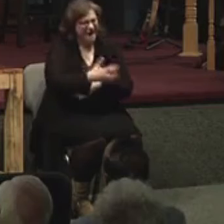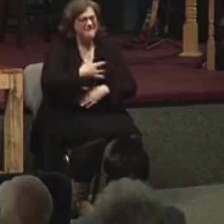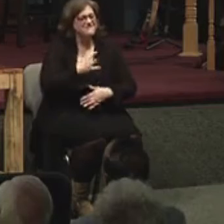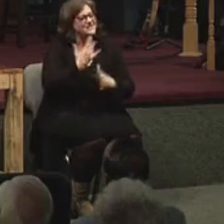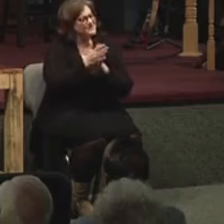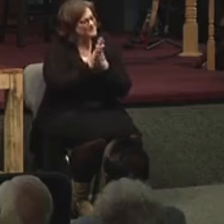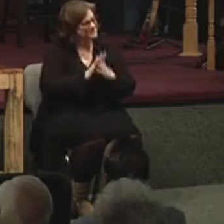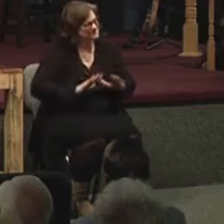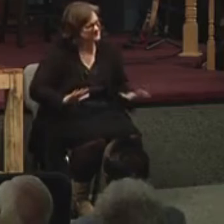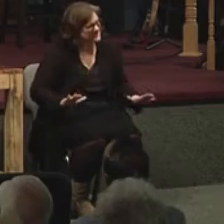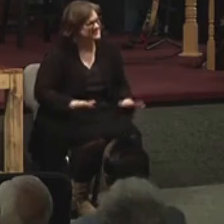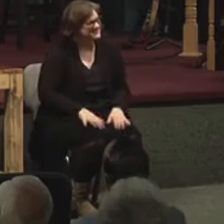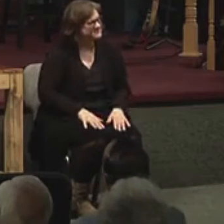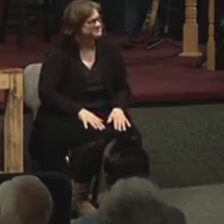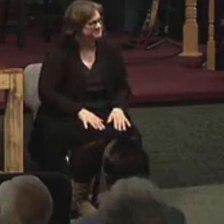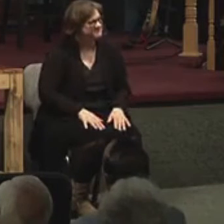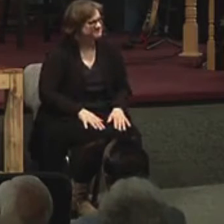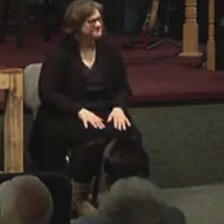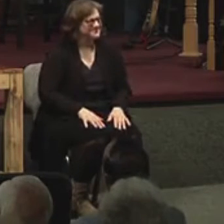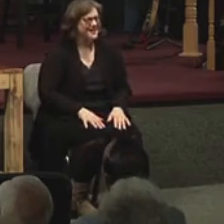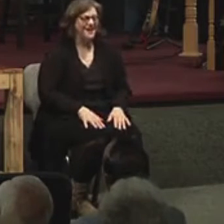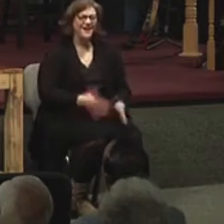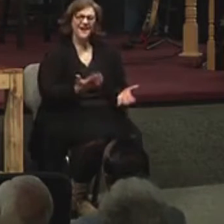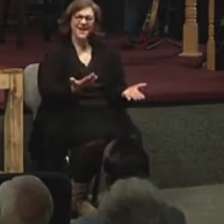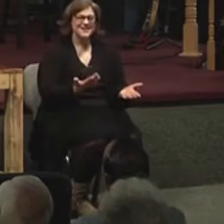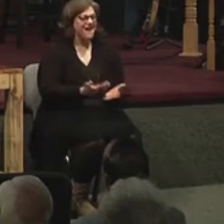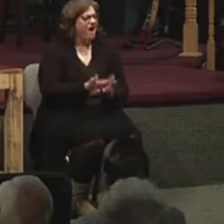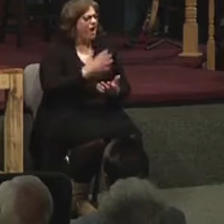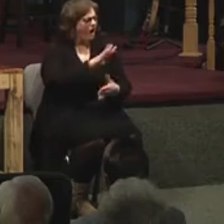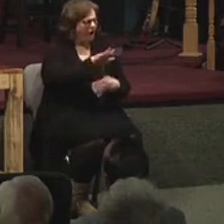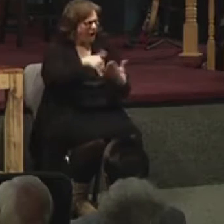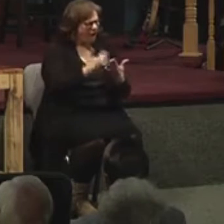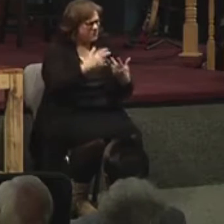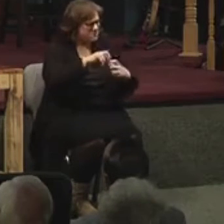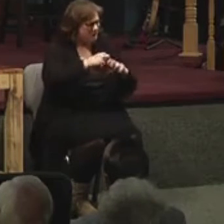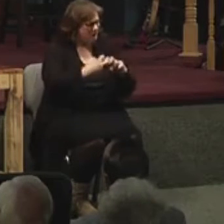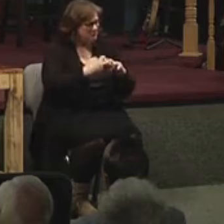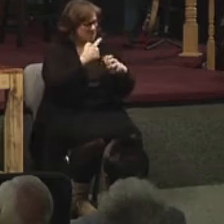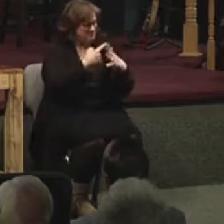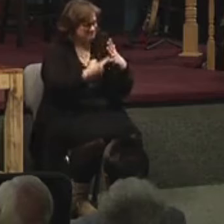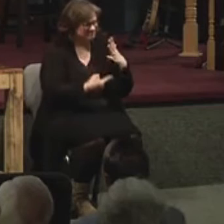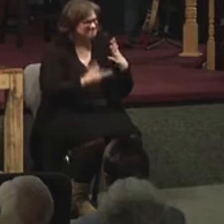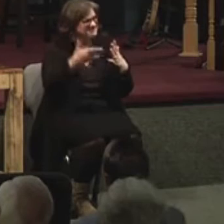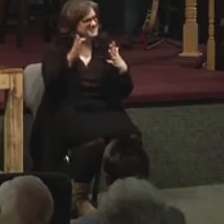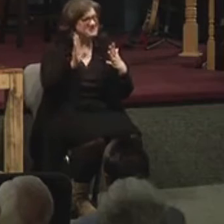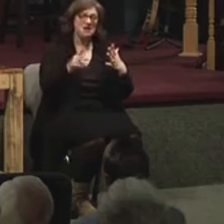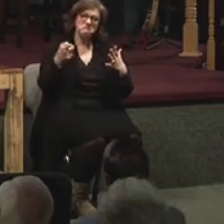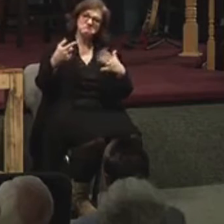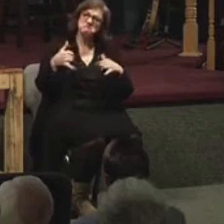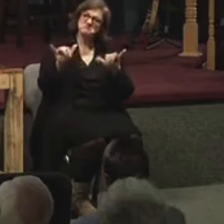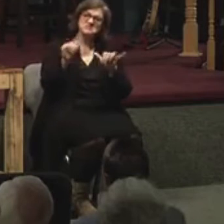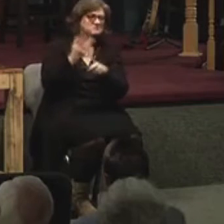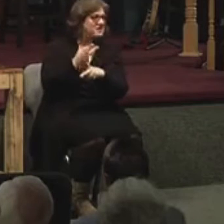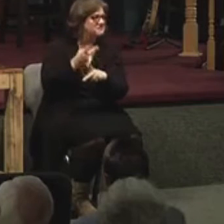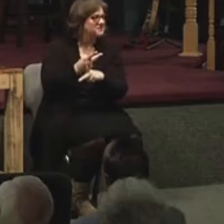peace. And the amazing thing happened, God still took care of everything else. So practice gratitude, make space for